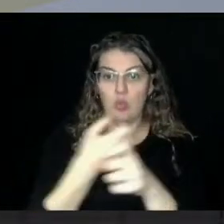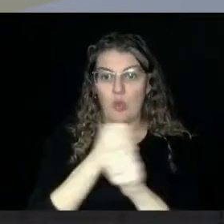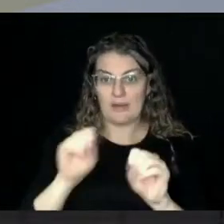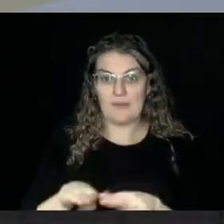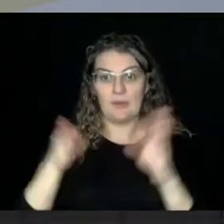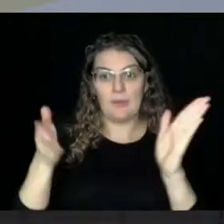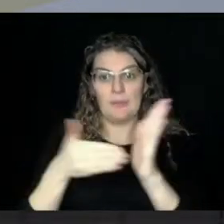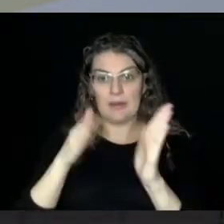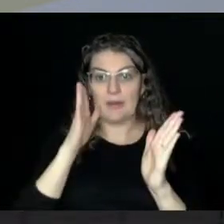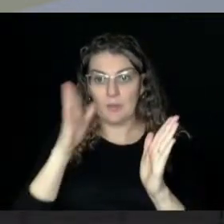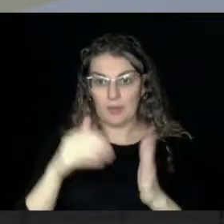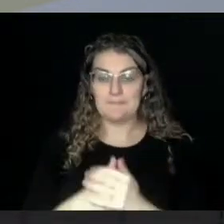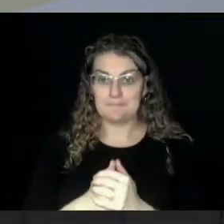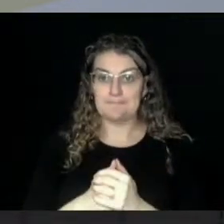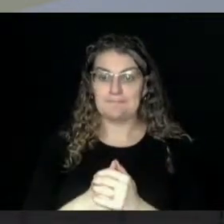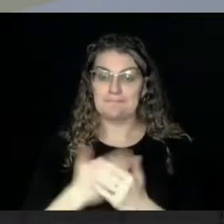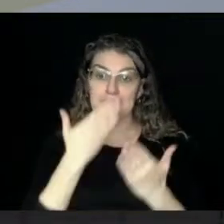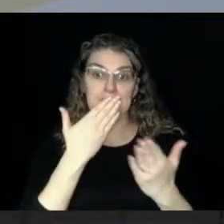Laurent Rigaud, La Voix acadienne.